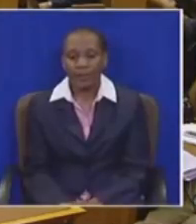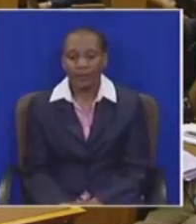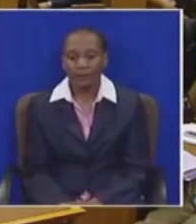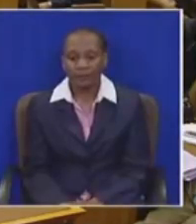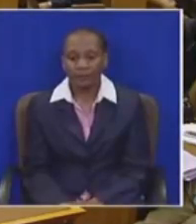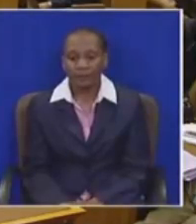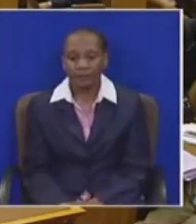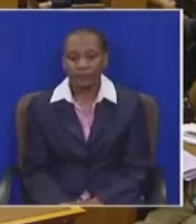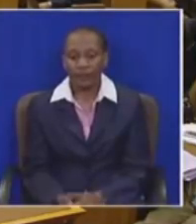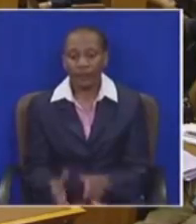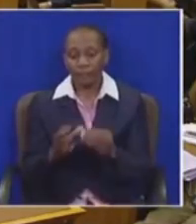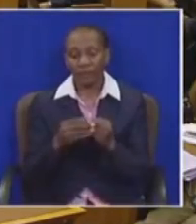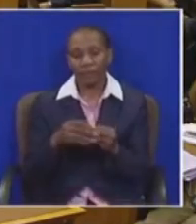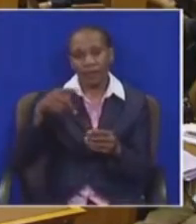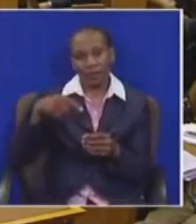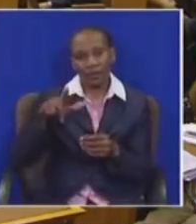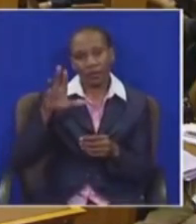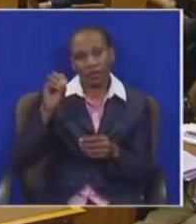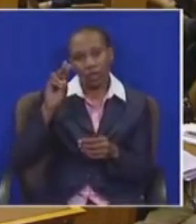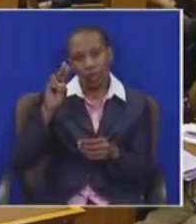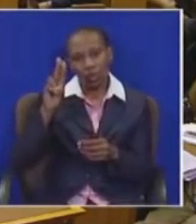The Honorable Tlowama.